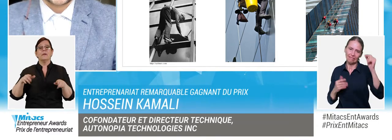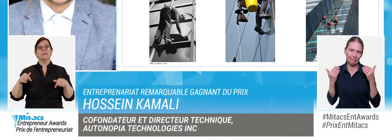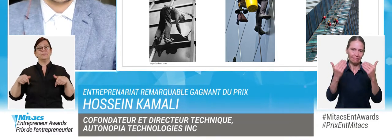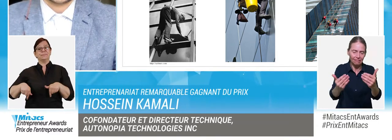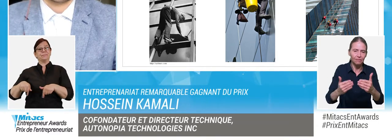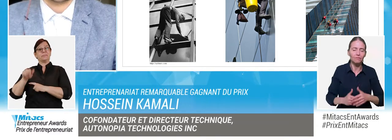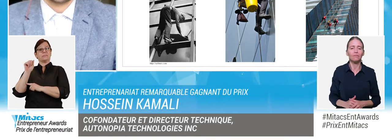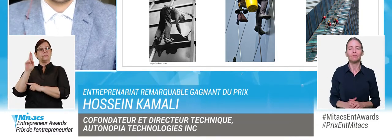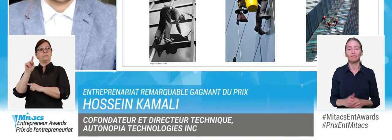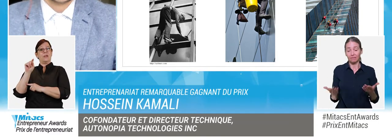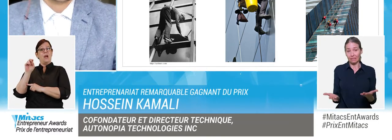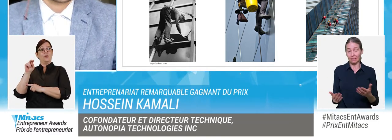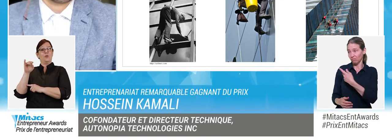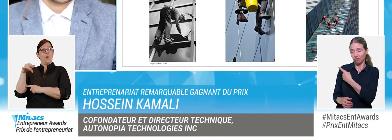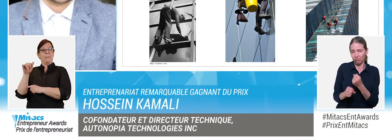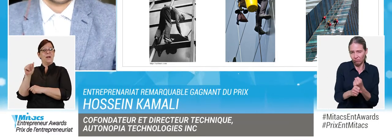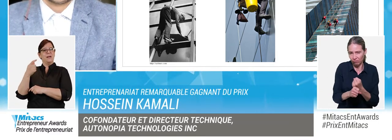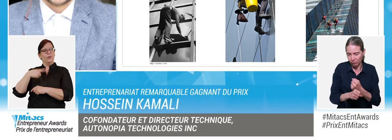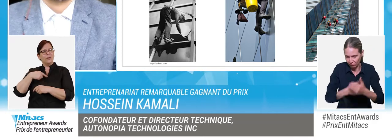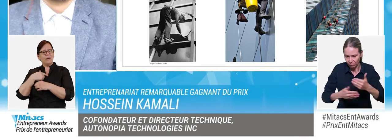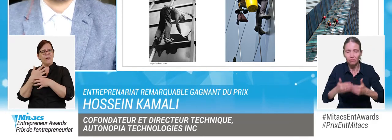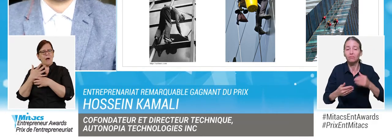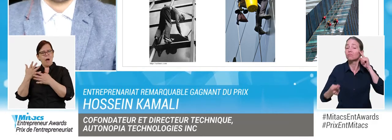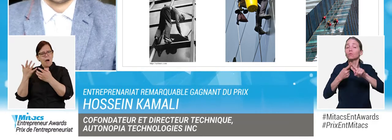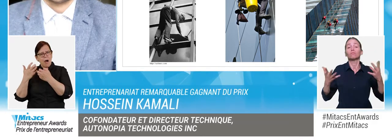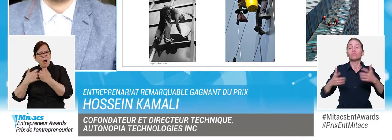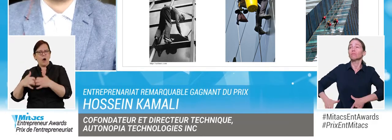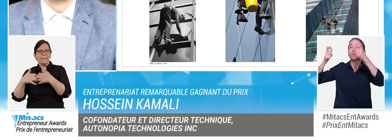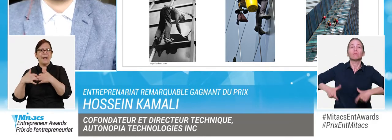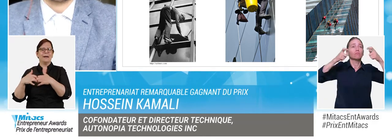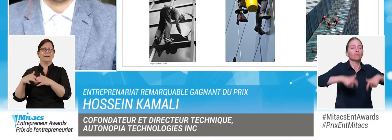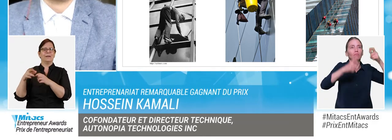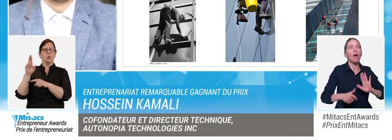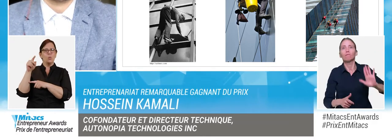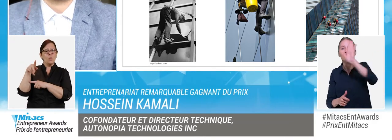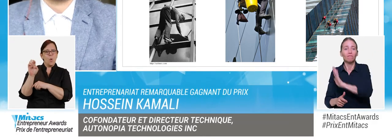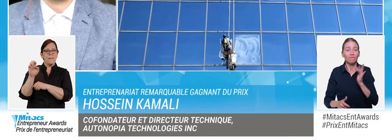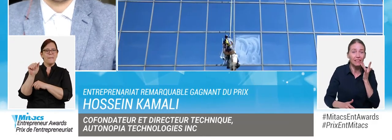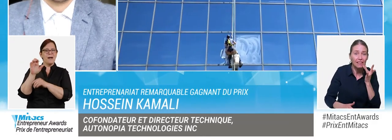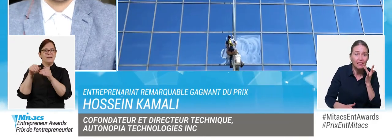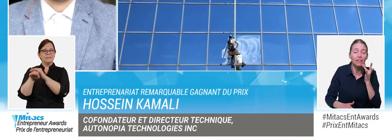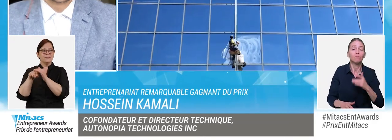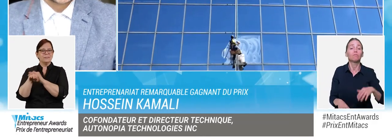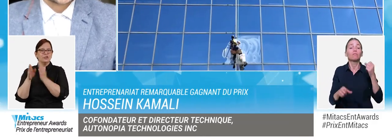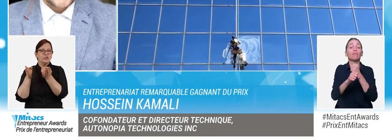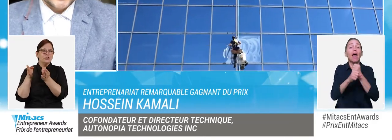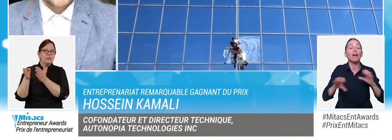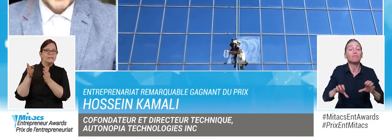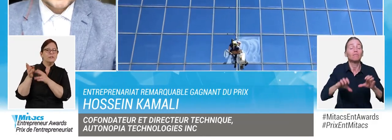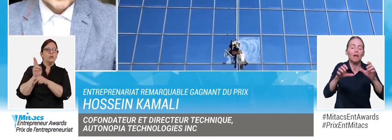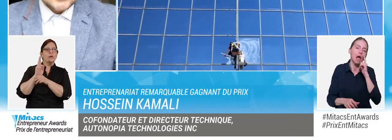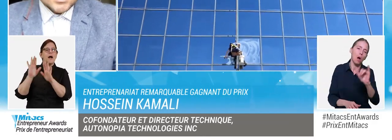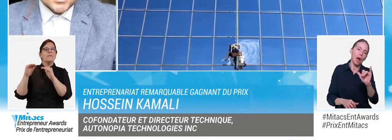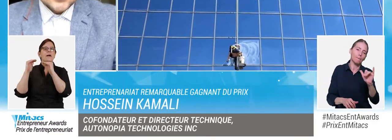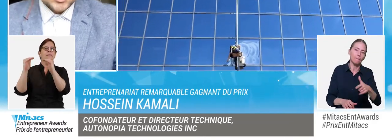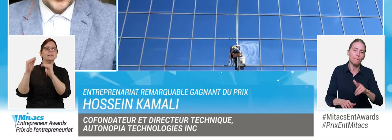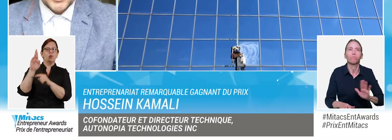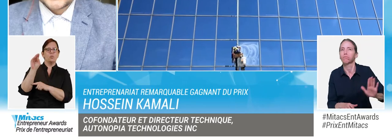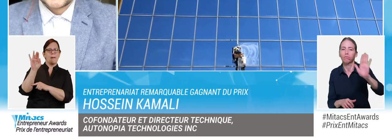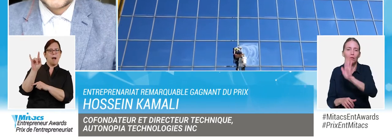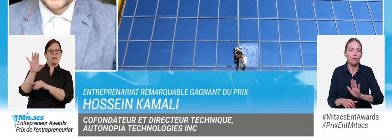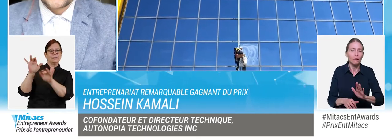advanced robotic systems. Currently, we are manufacturing a high-rise window cleaning robot to do the job that is